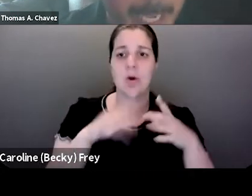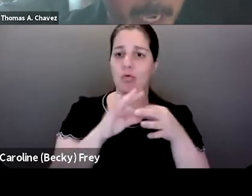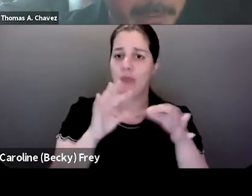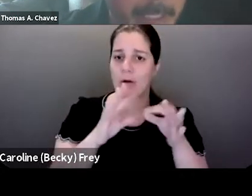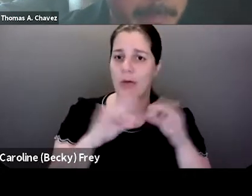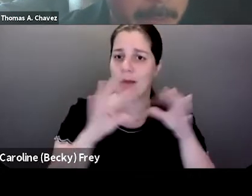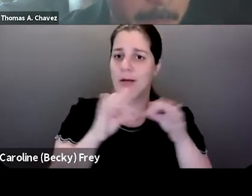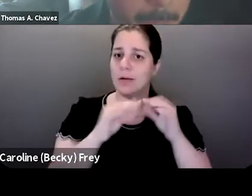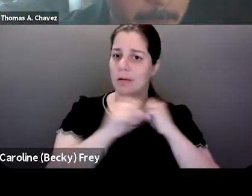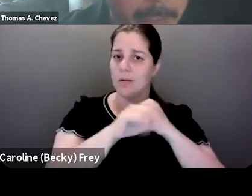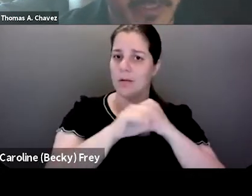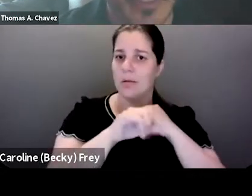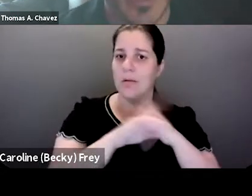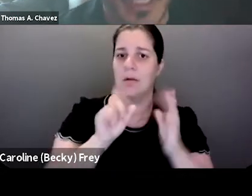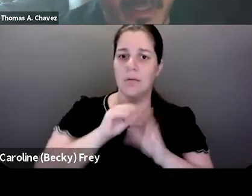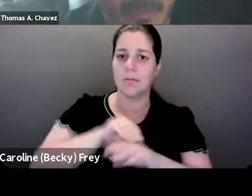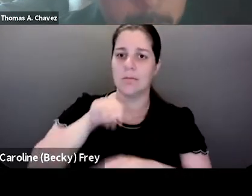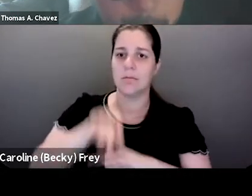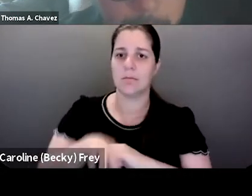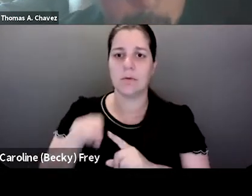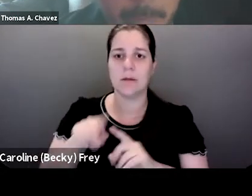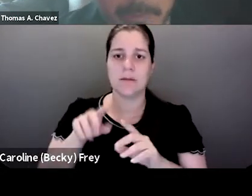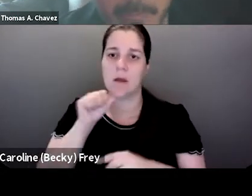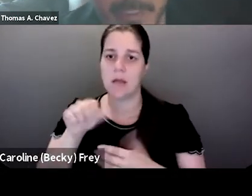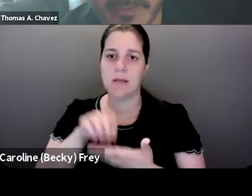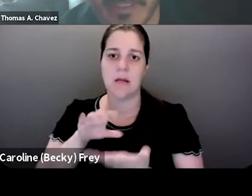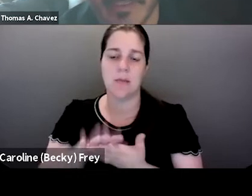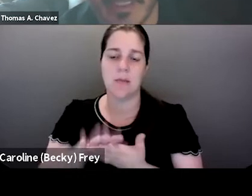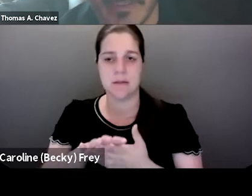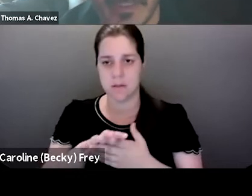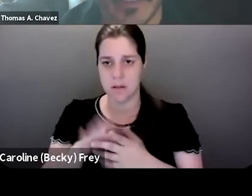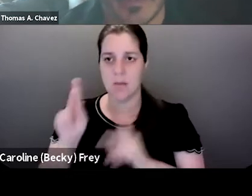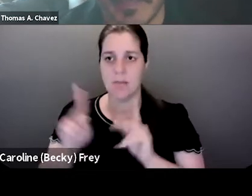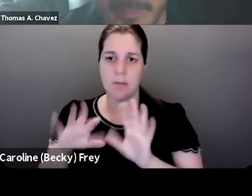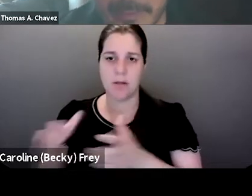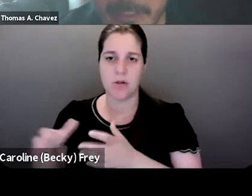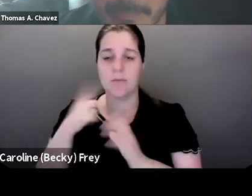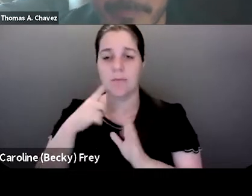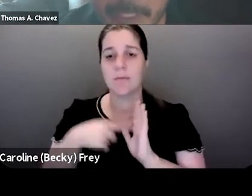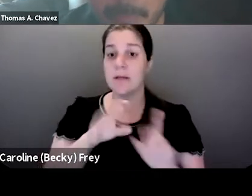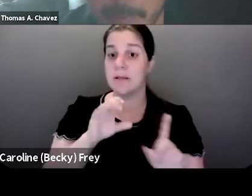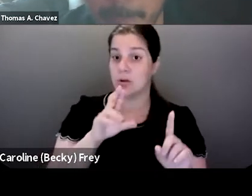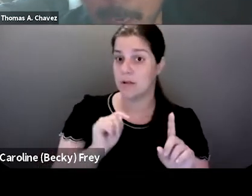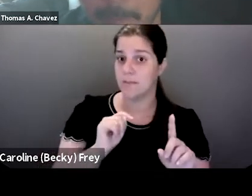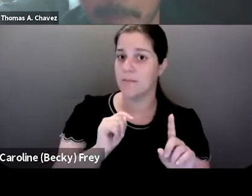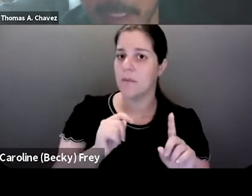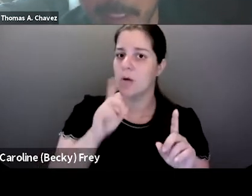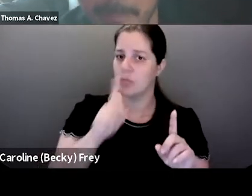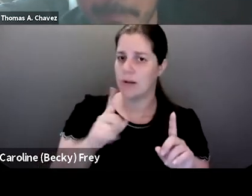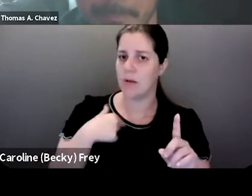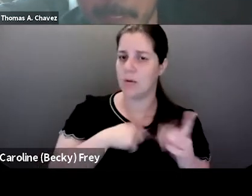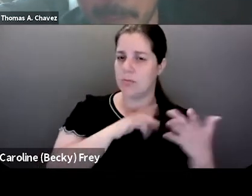among undocumented population. One example using critical race theory is a study conducted by my team, where we